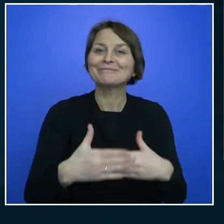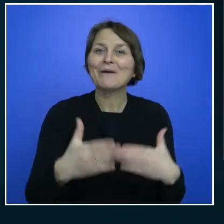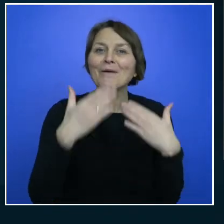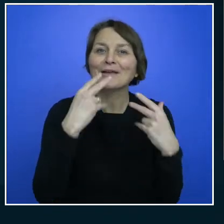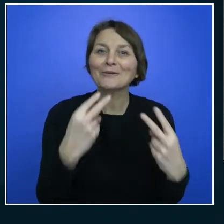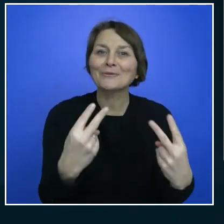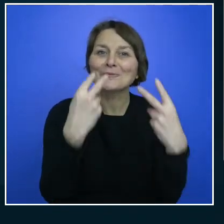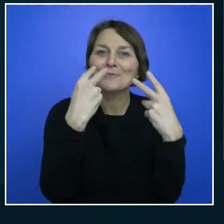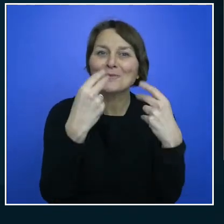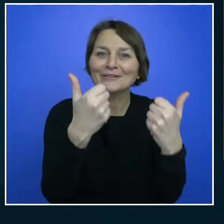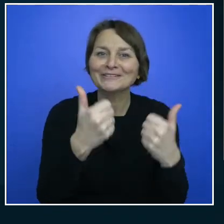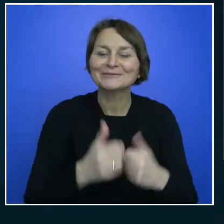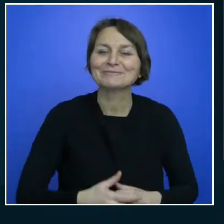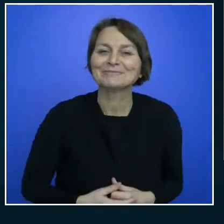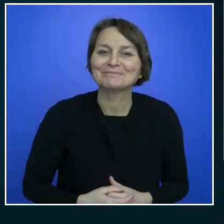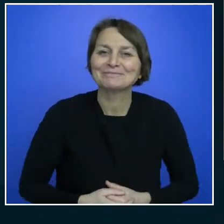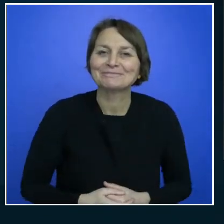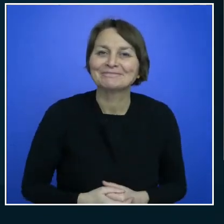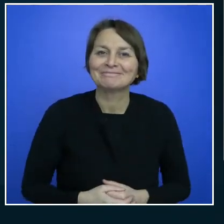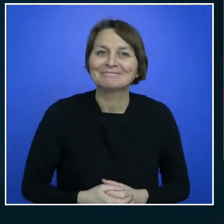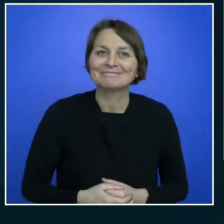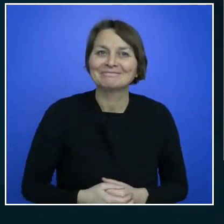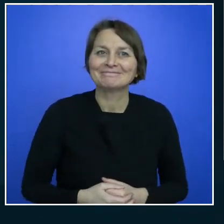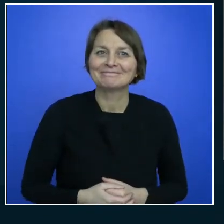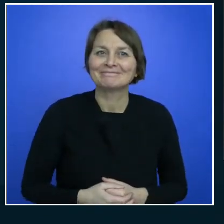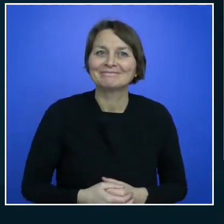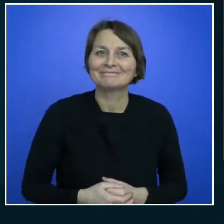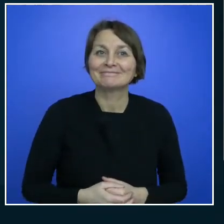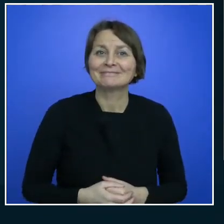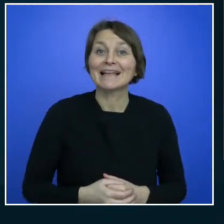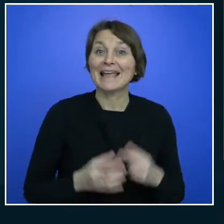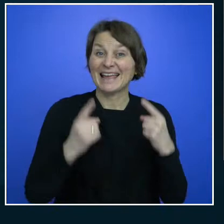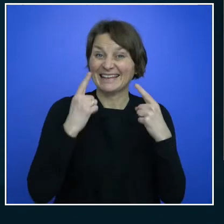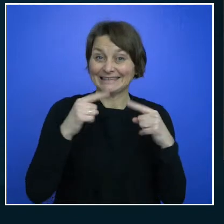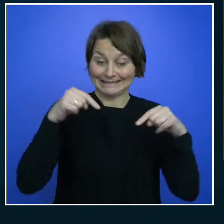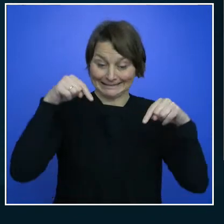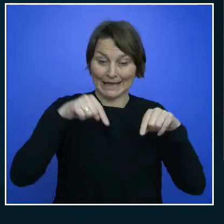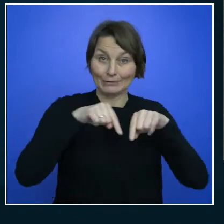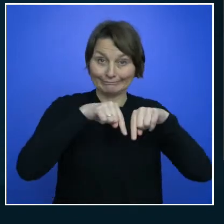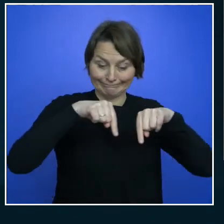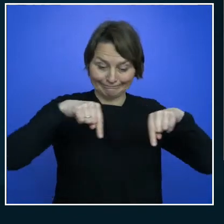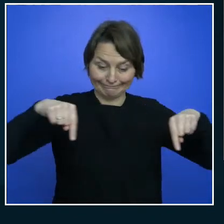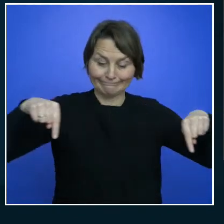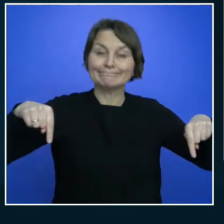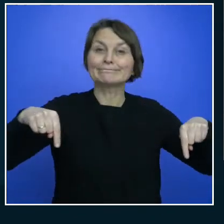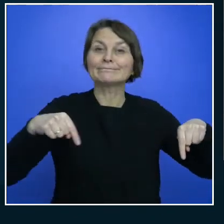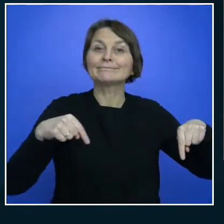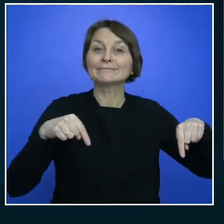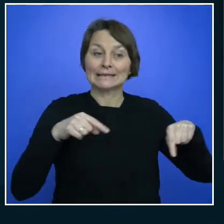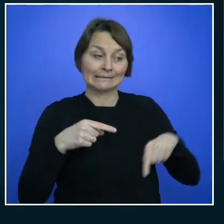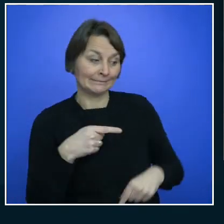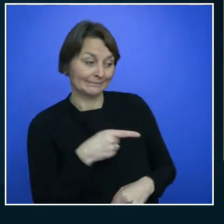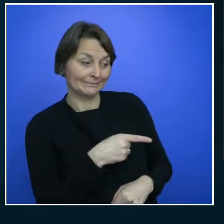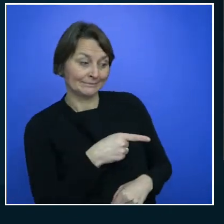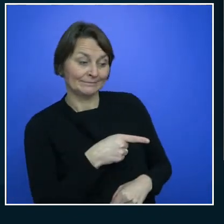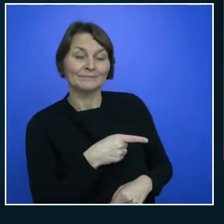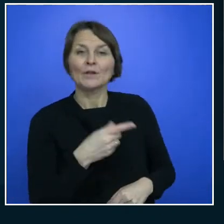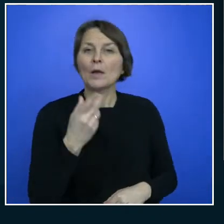everybody. And of course, a big thanks to our sponsors down here. Not possible without